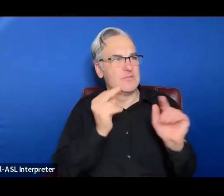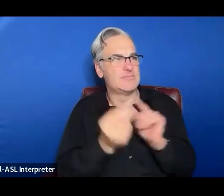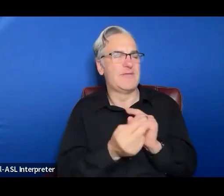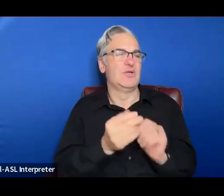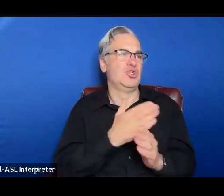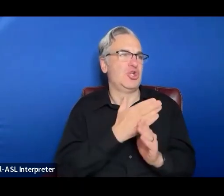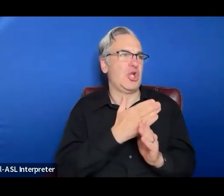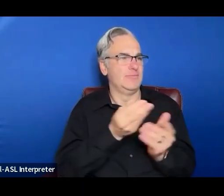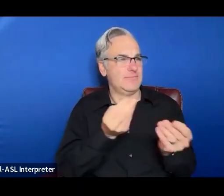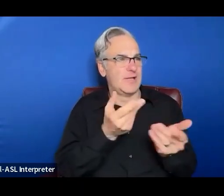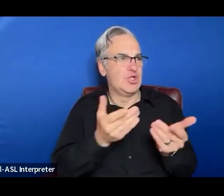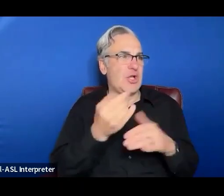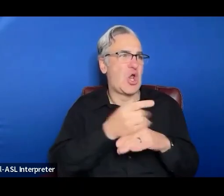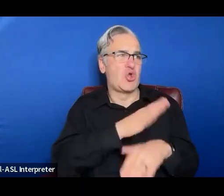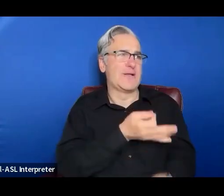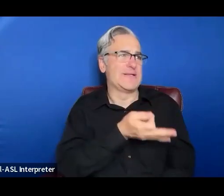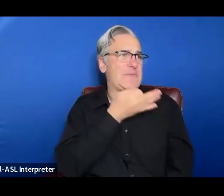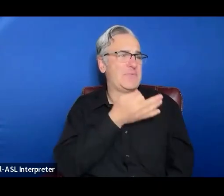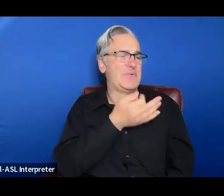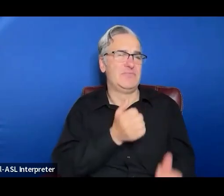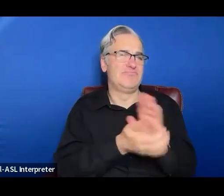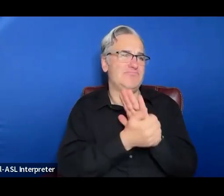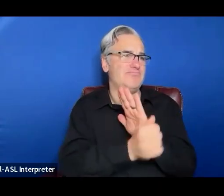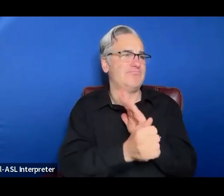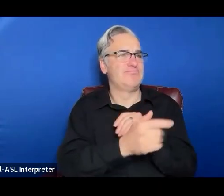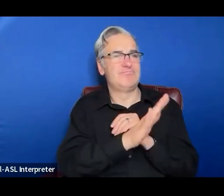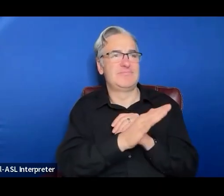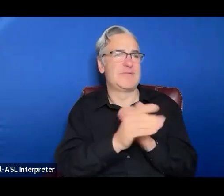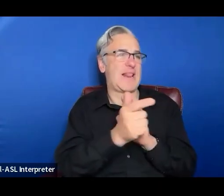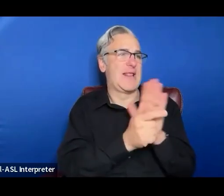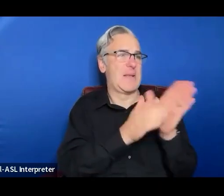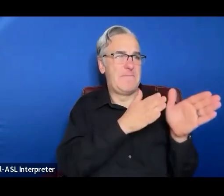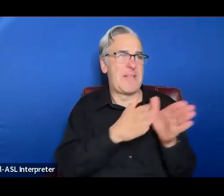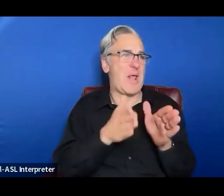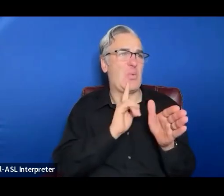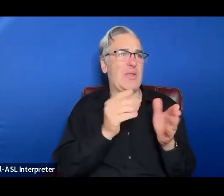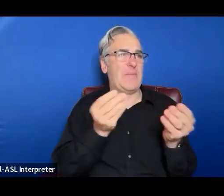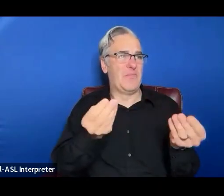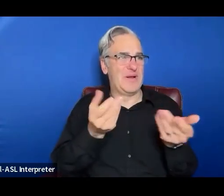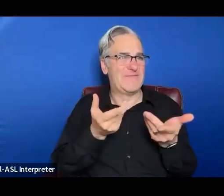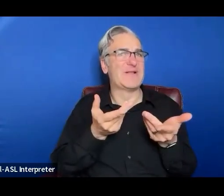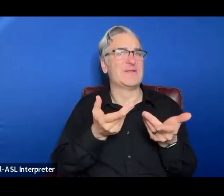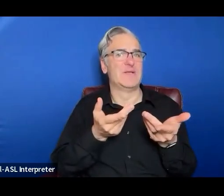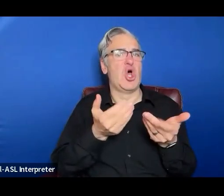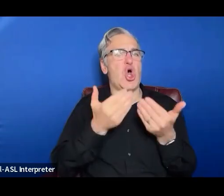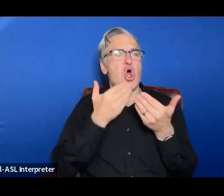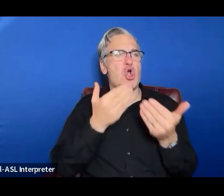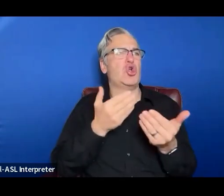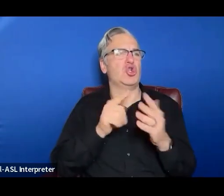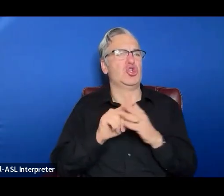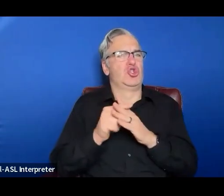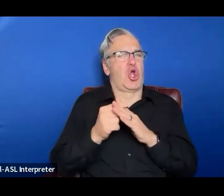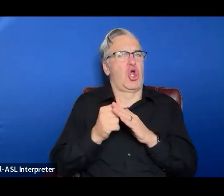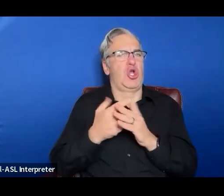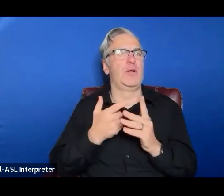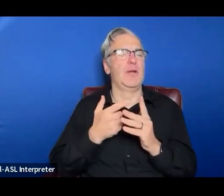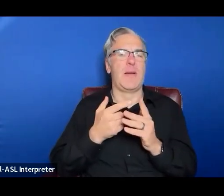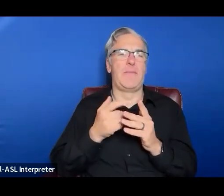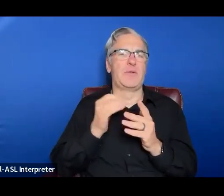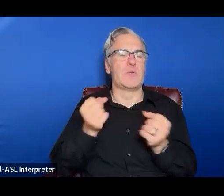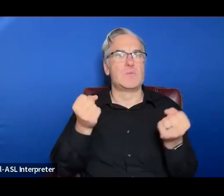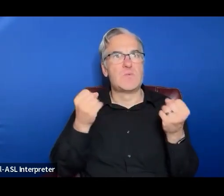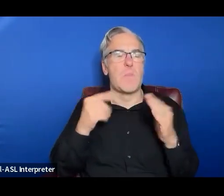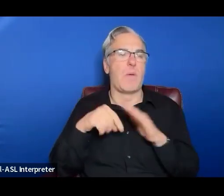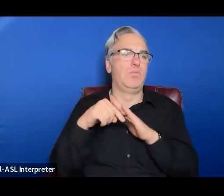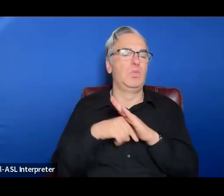And your expertise in legal planning really provides all of us with at least a jumping off point, because there's so